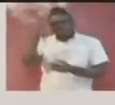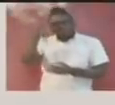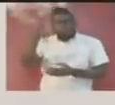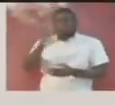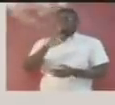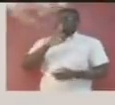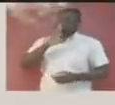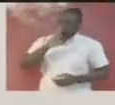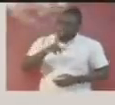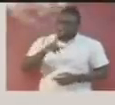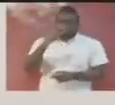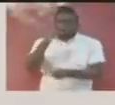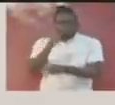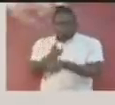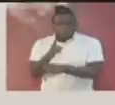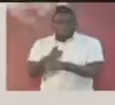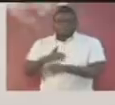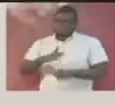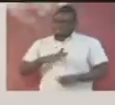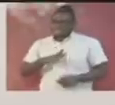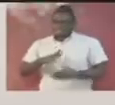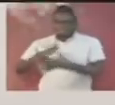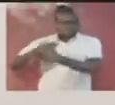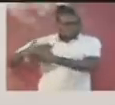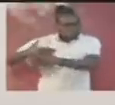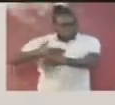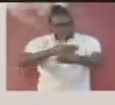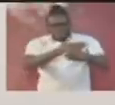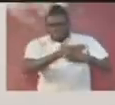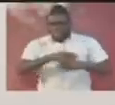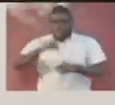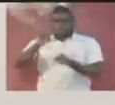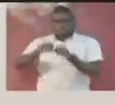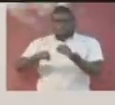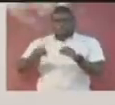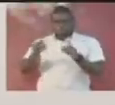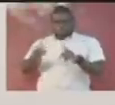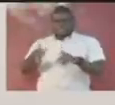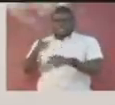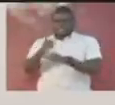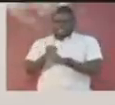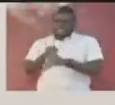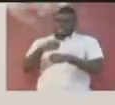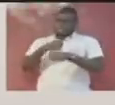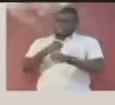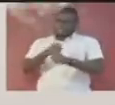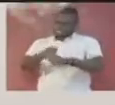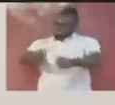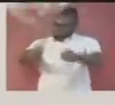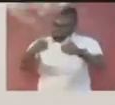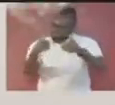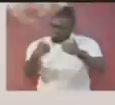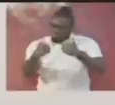that they can make an educated decision about their health. Have a good day, everyone.